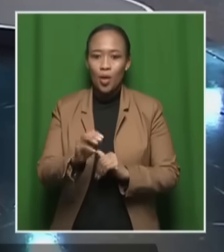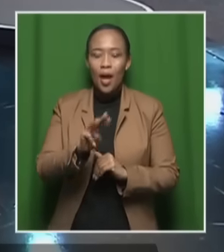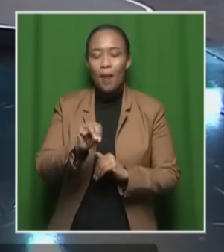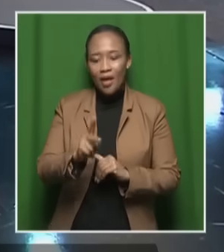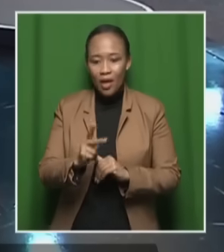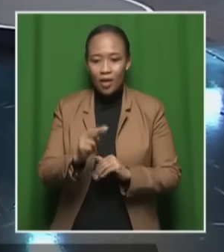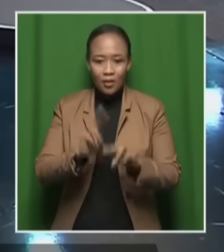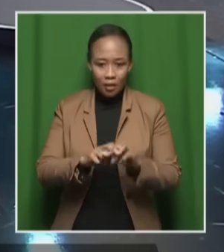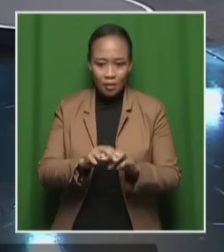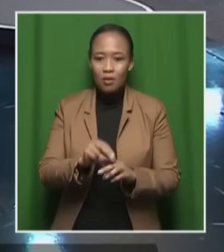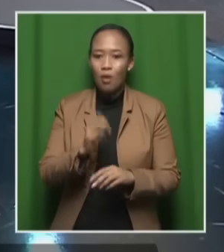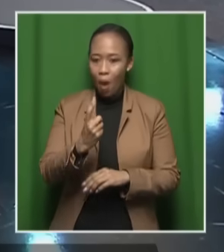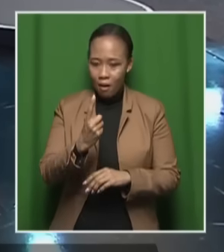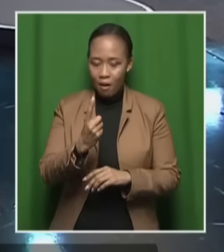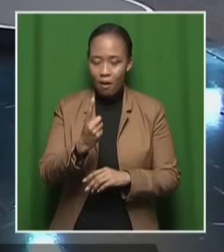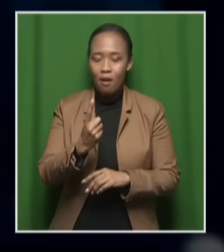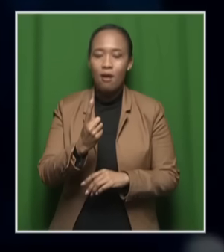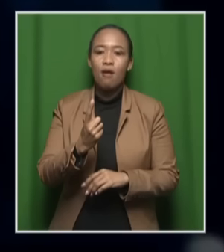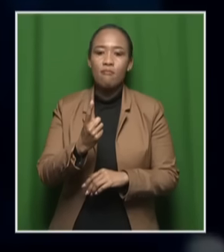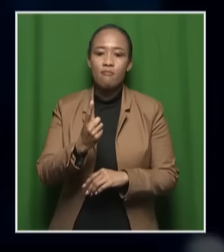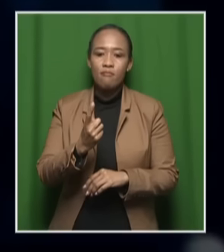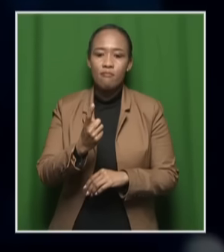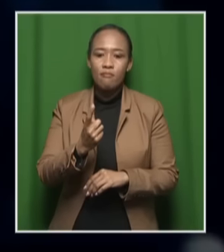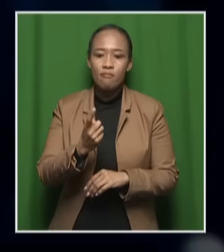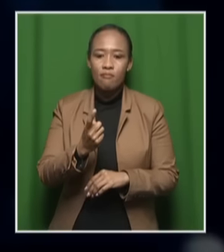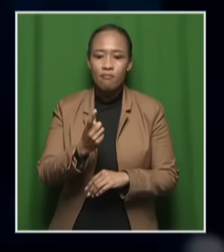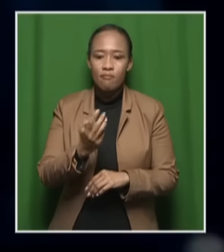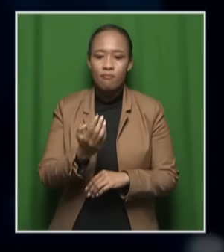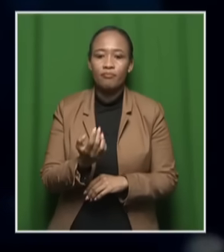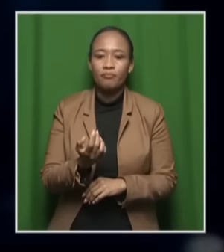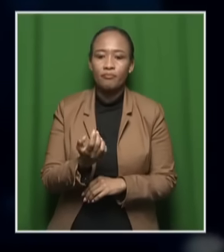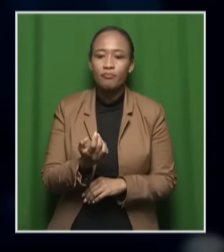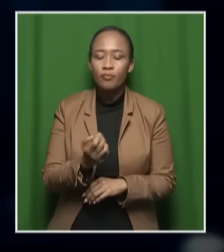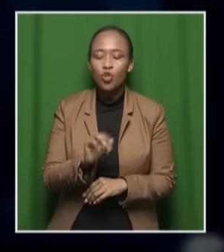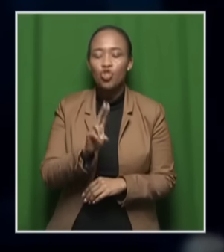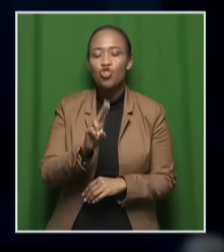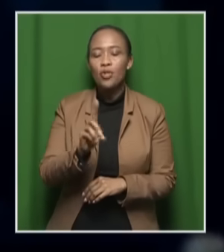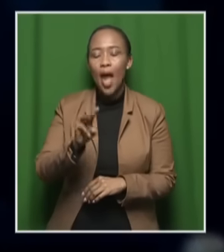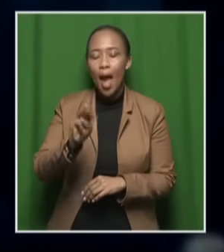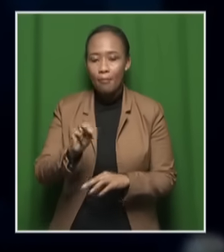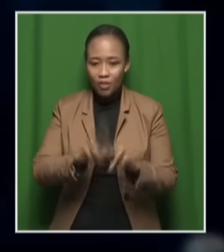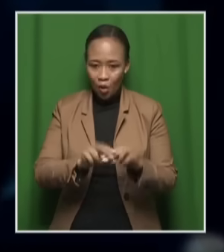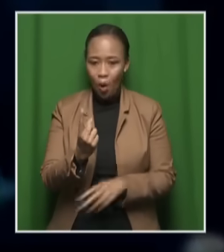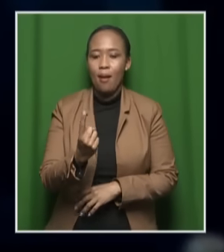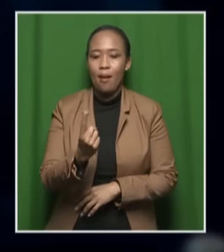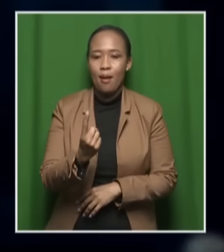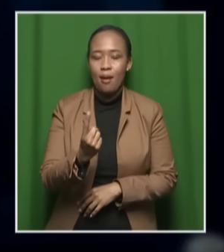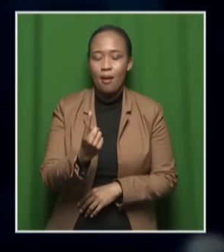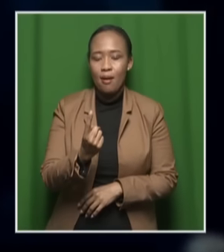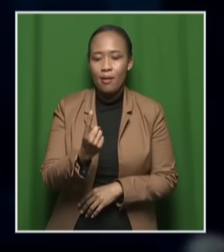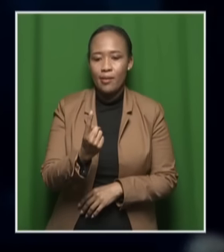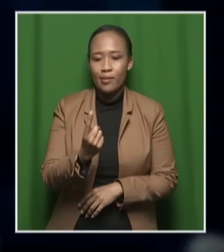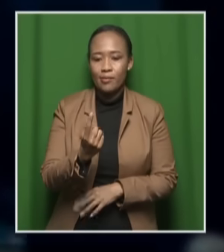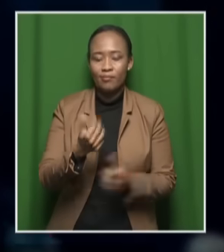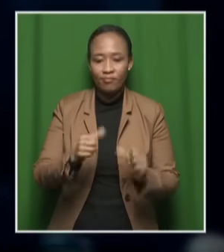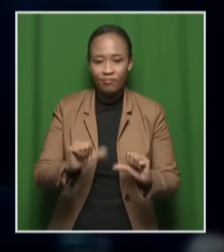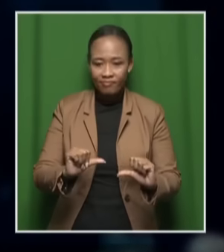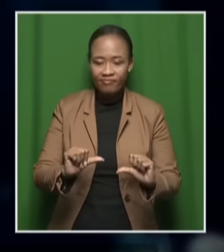MK 1, and then UDM 1, and